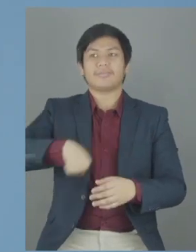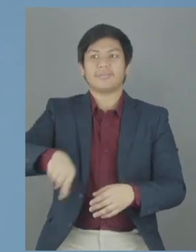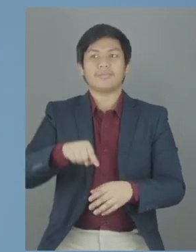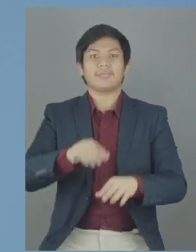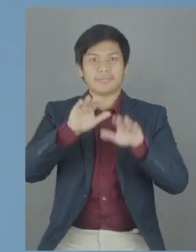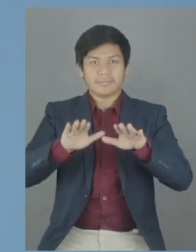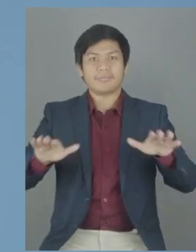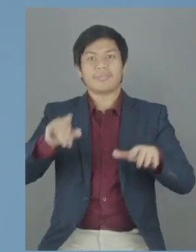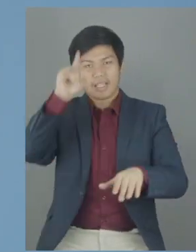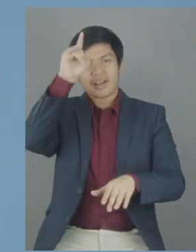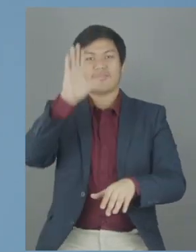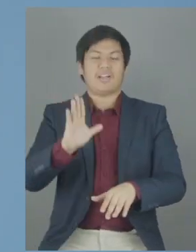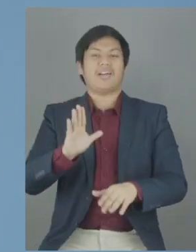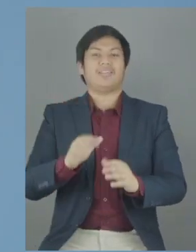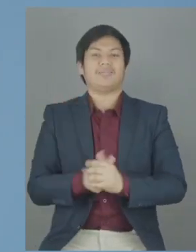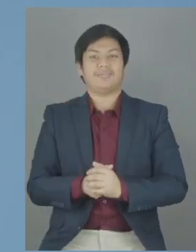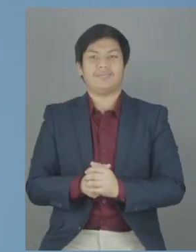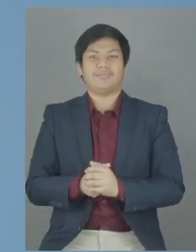become children of God.